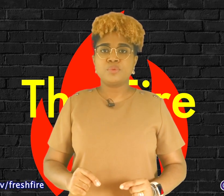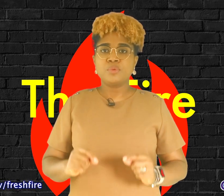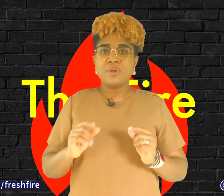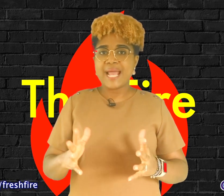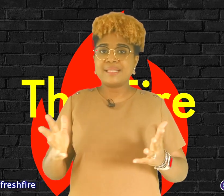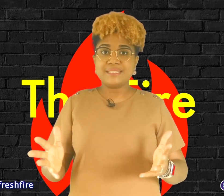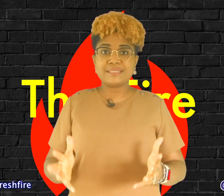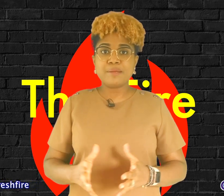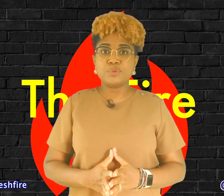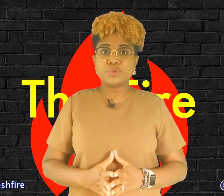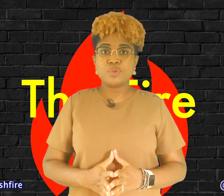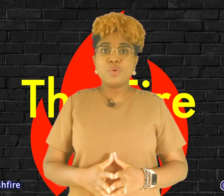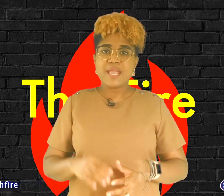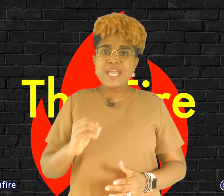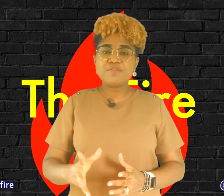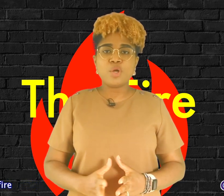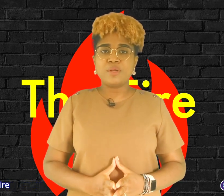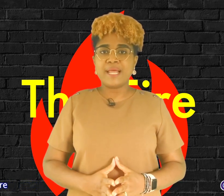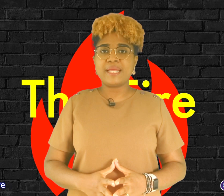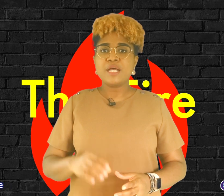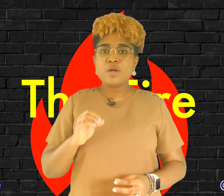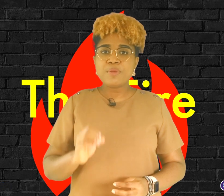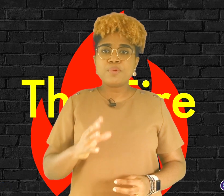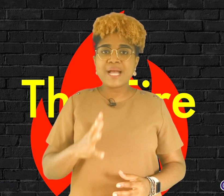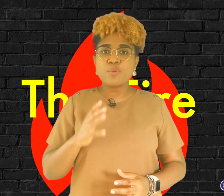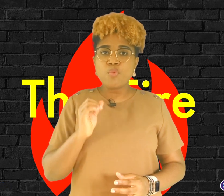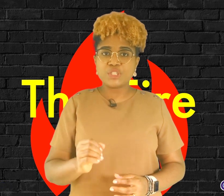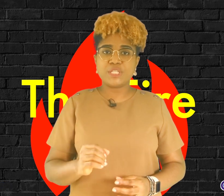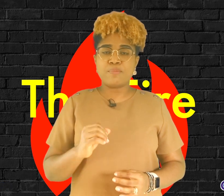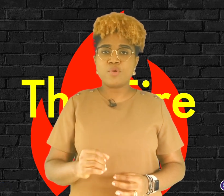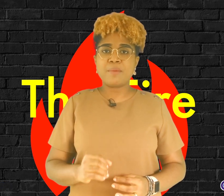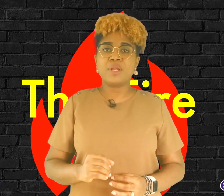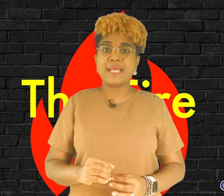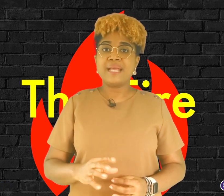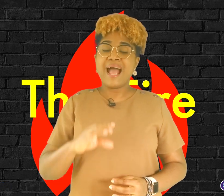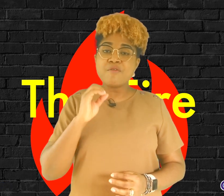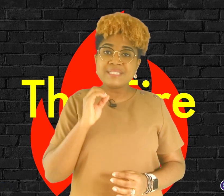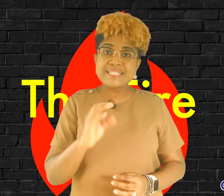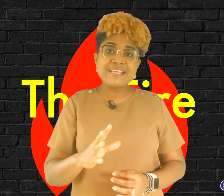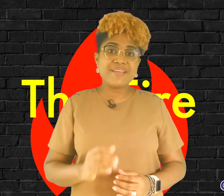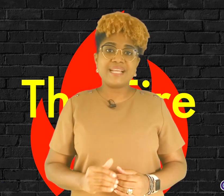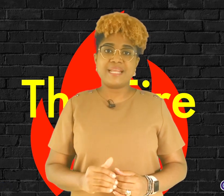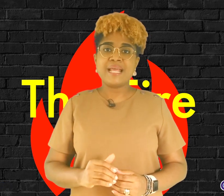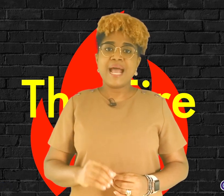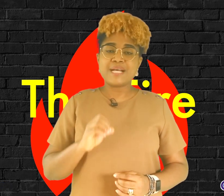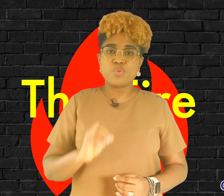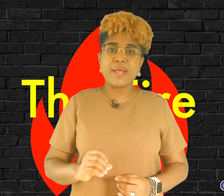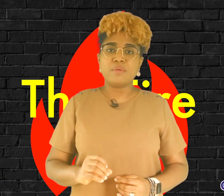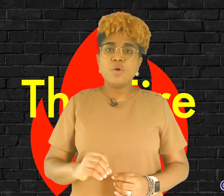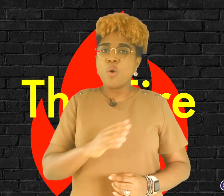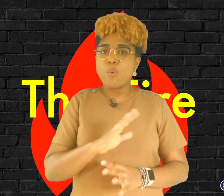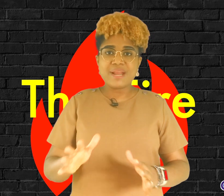possible. Like the disciples, even online, people can watch a program online and receive healing